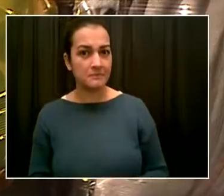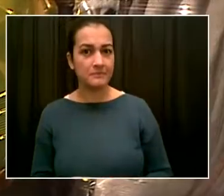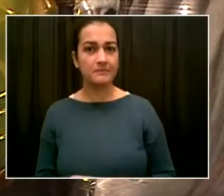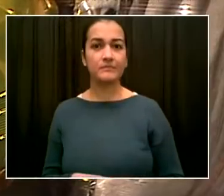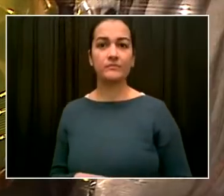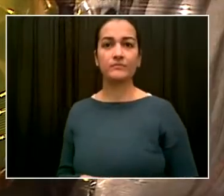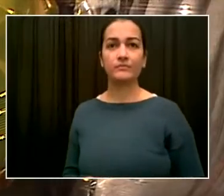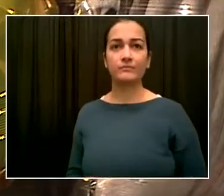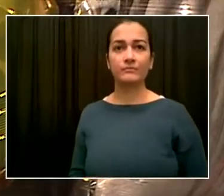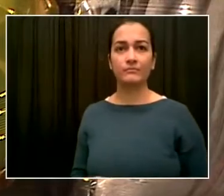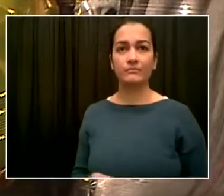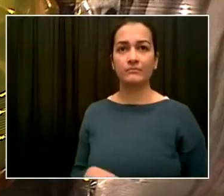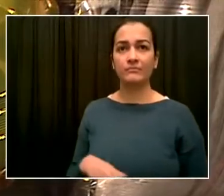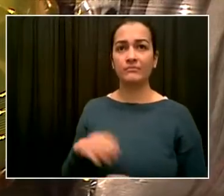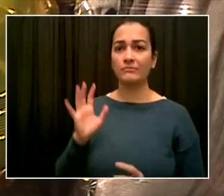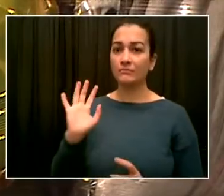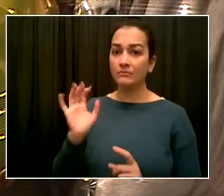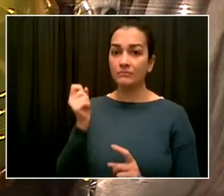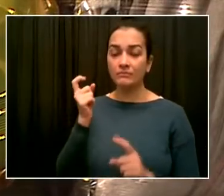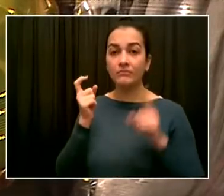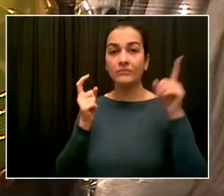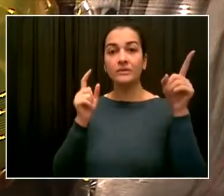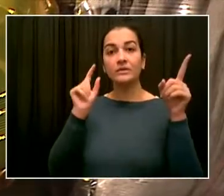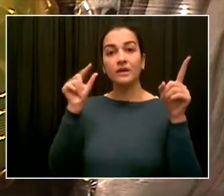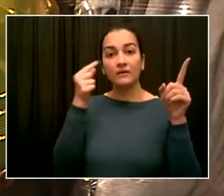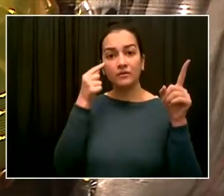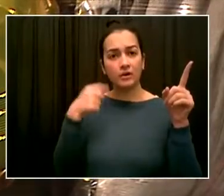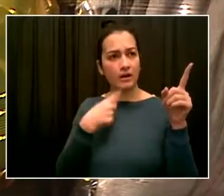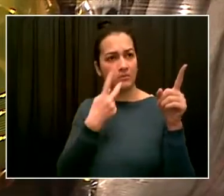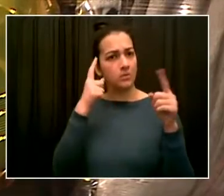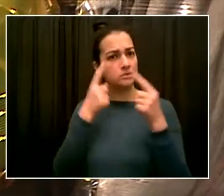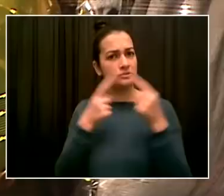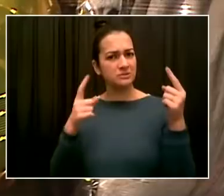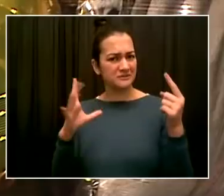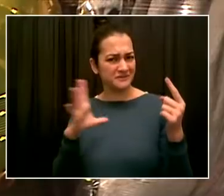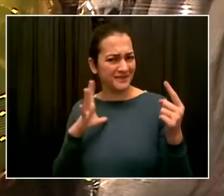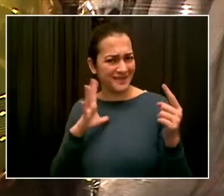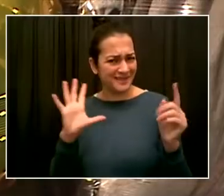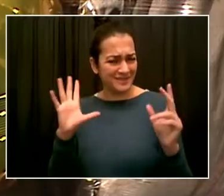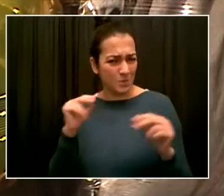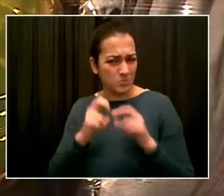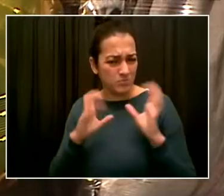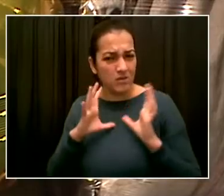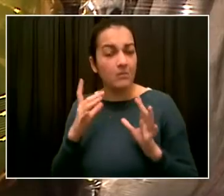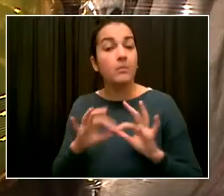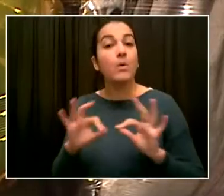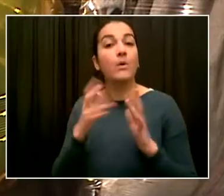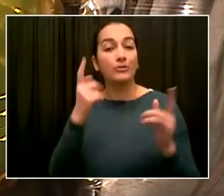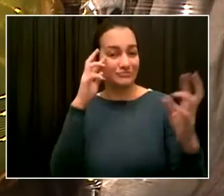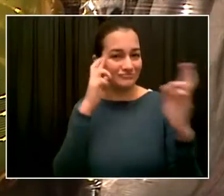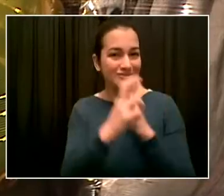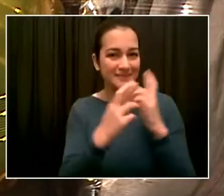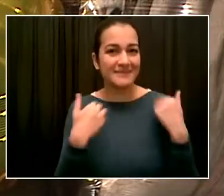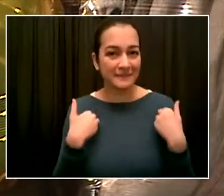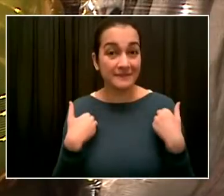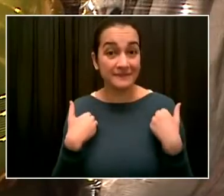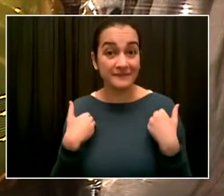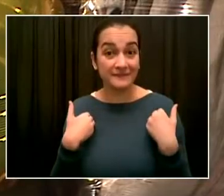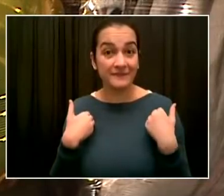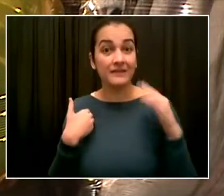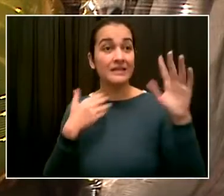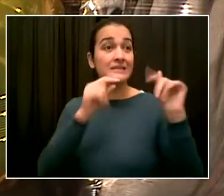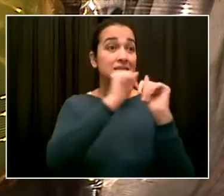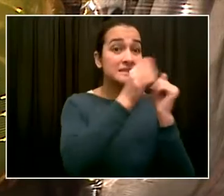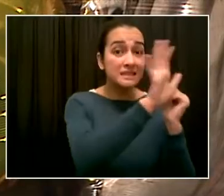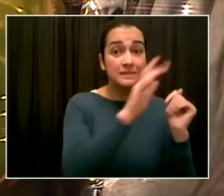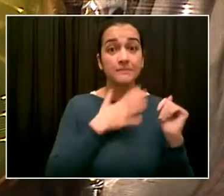governor. I've worked well with her. Appreciate her team. Our teams talk all the time, work well together. It's night and day compared to what we used to see with